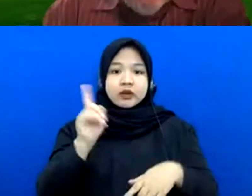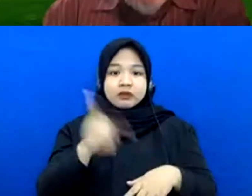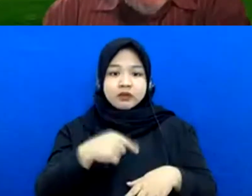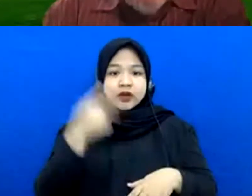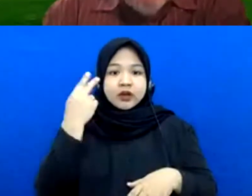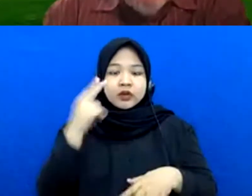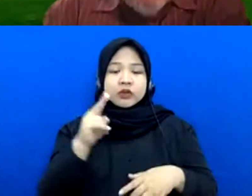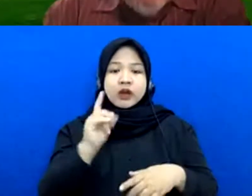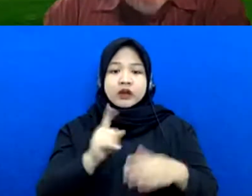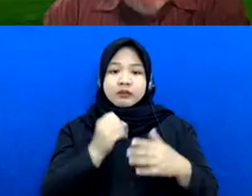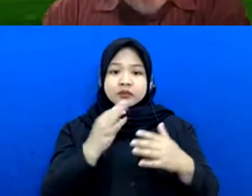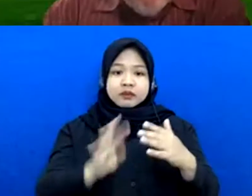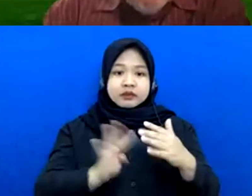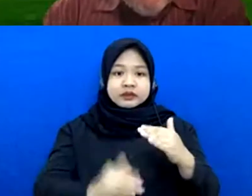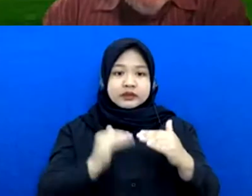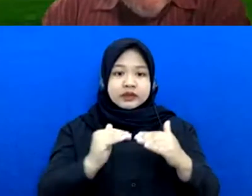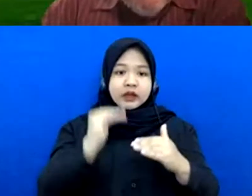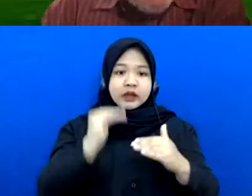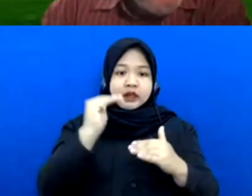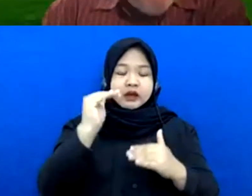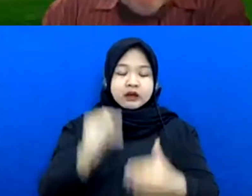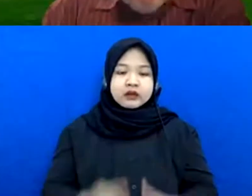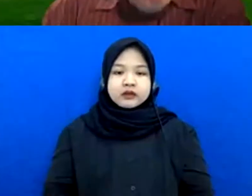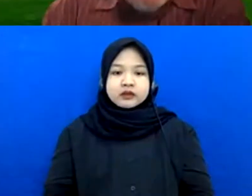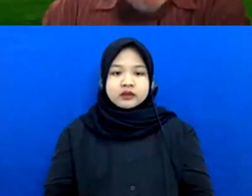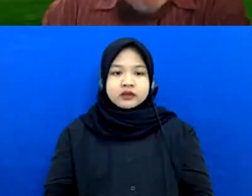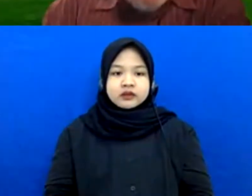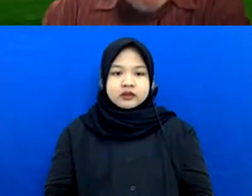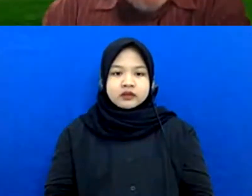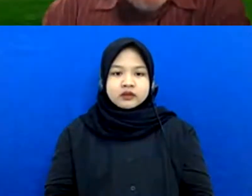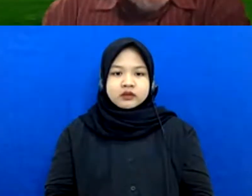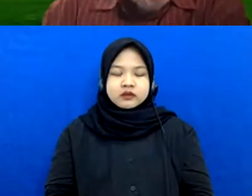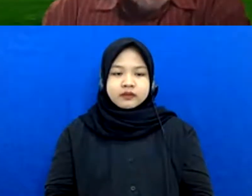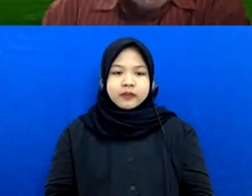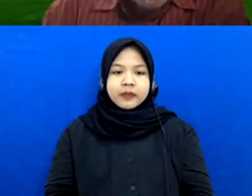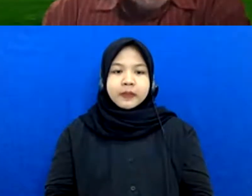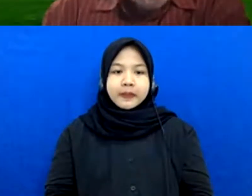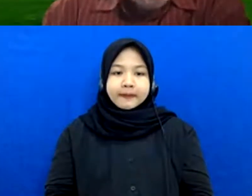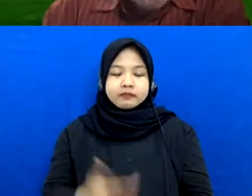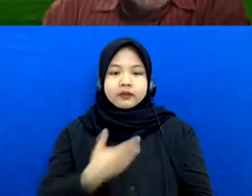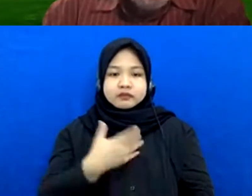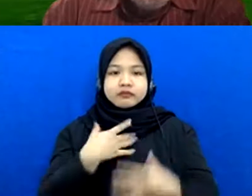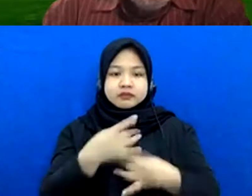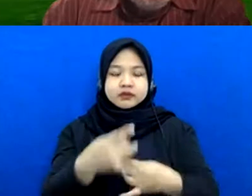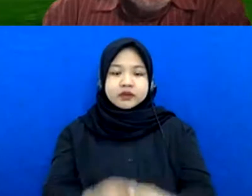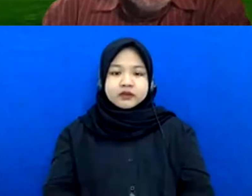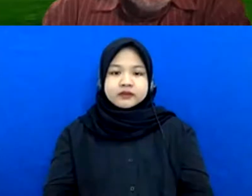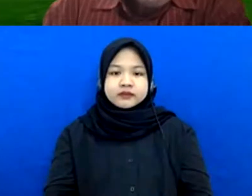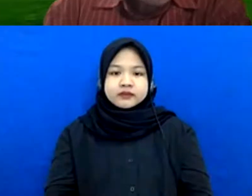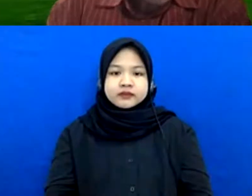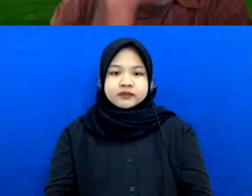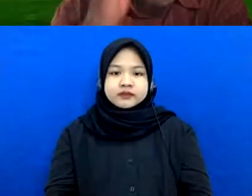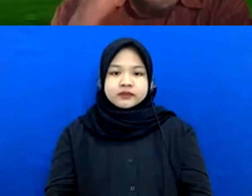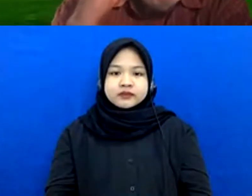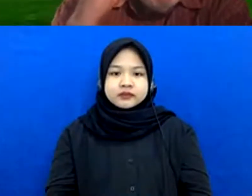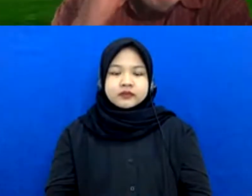scale. Okay. All right. Okay. I'm just interested. Yeah. And thank